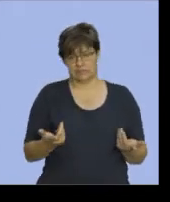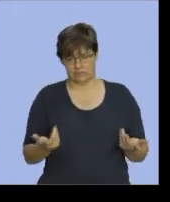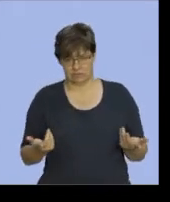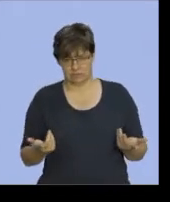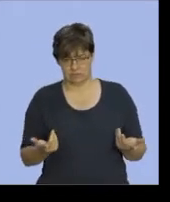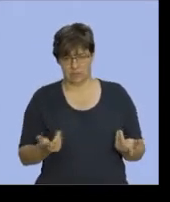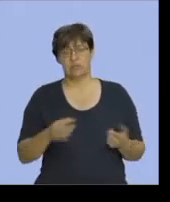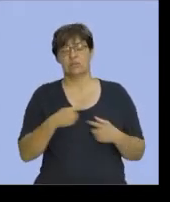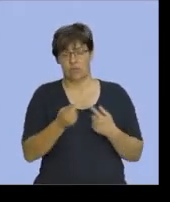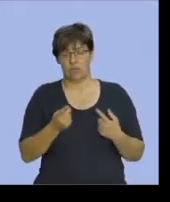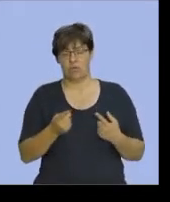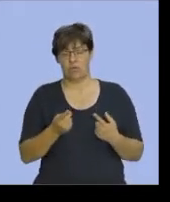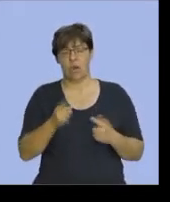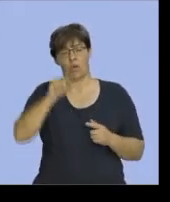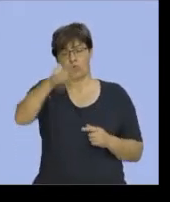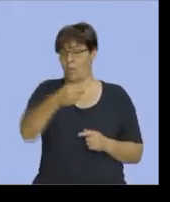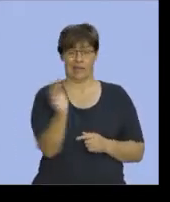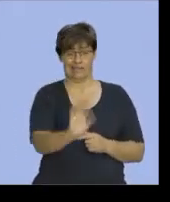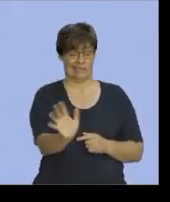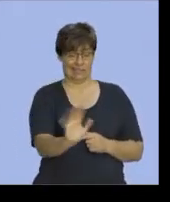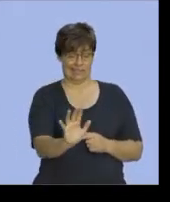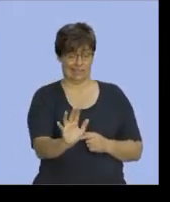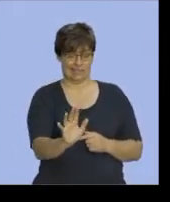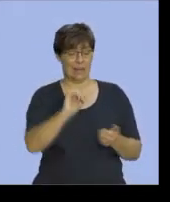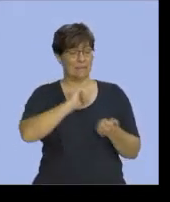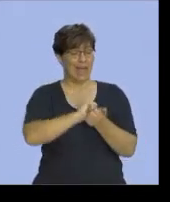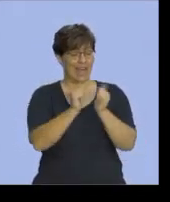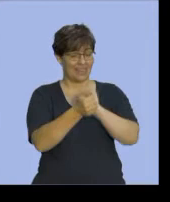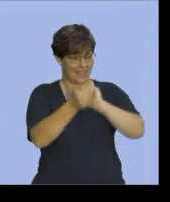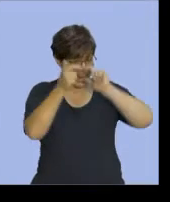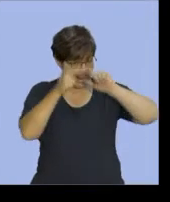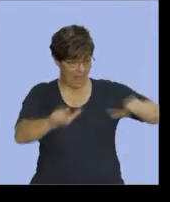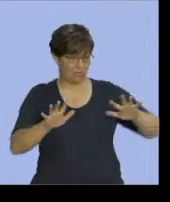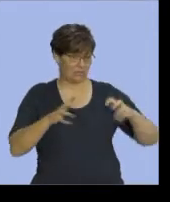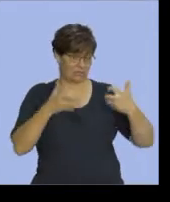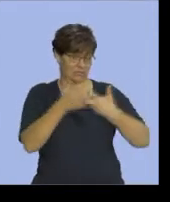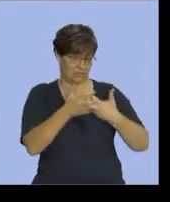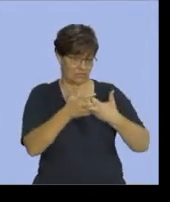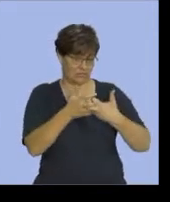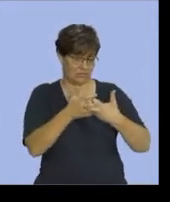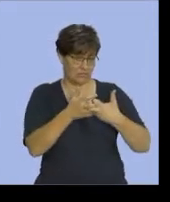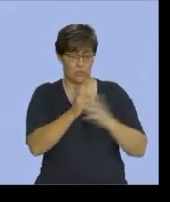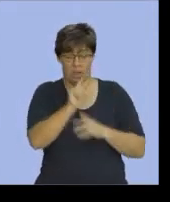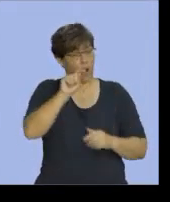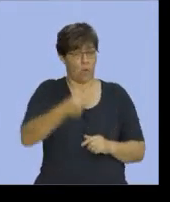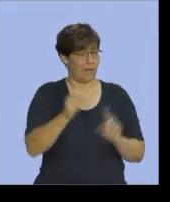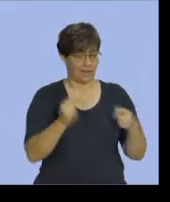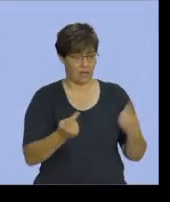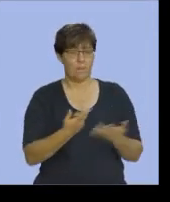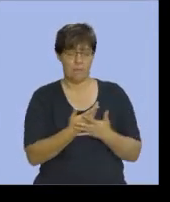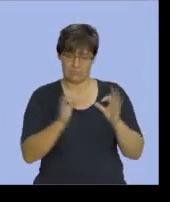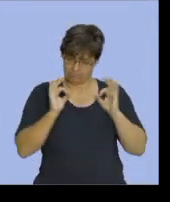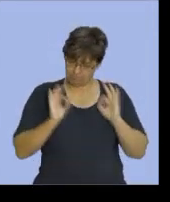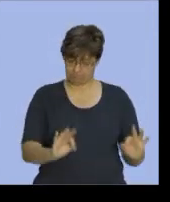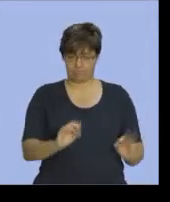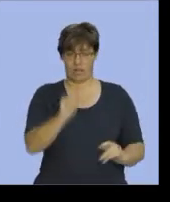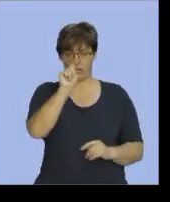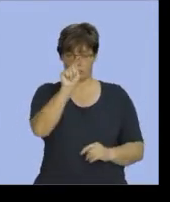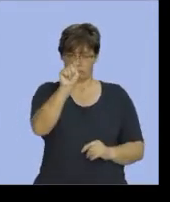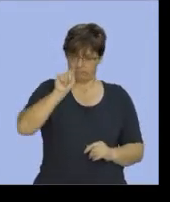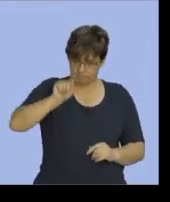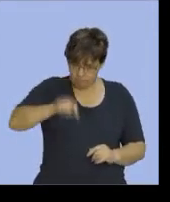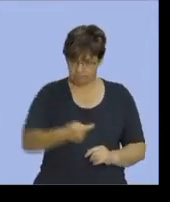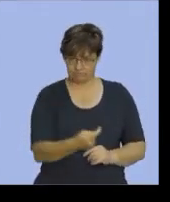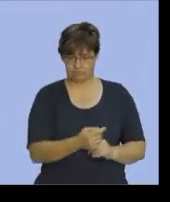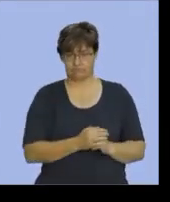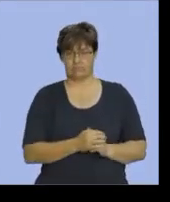call this a comma. Remember that maths is a language on its own, so you need to speak it properly. So